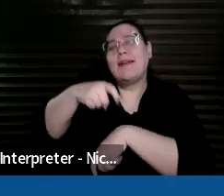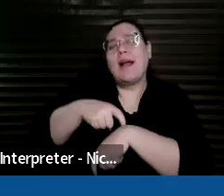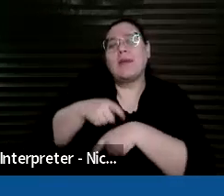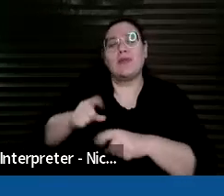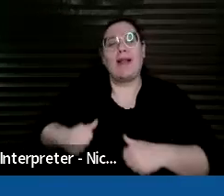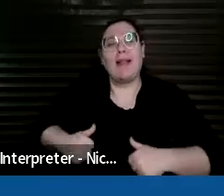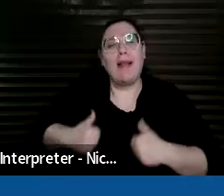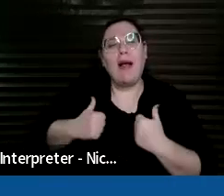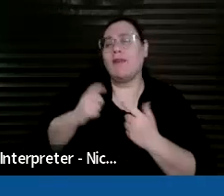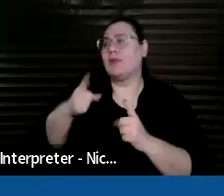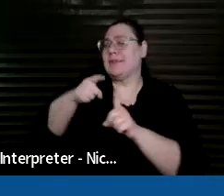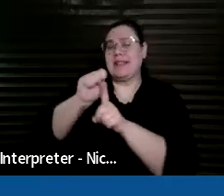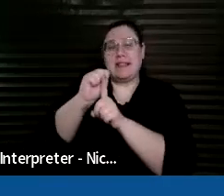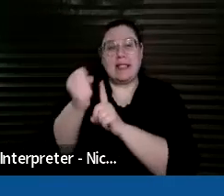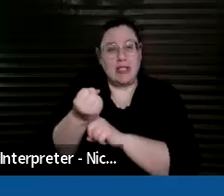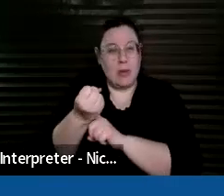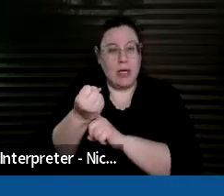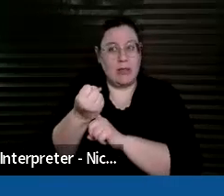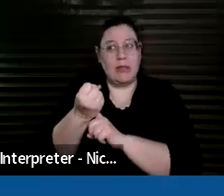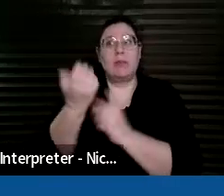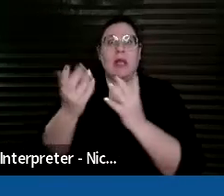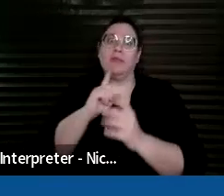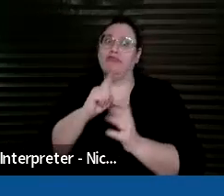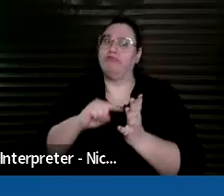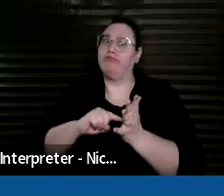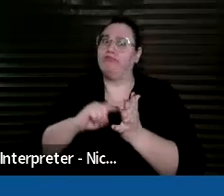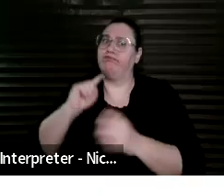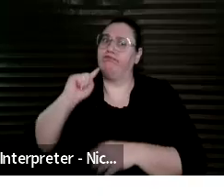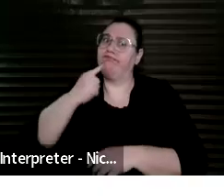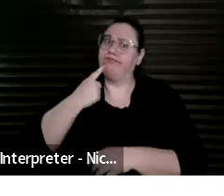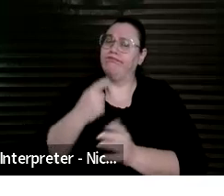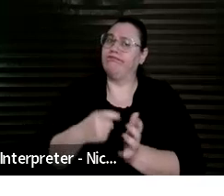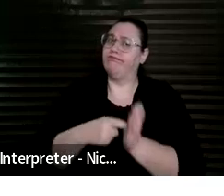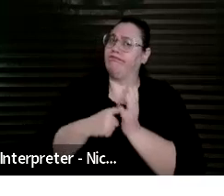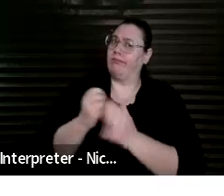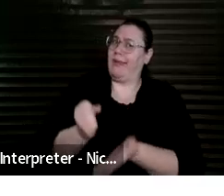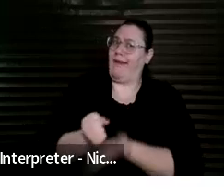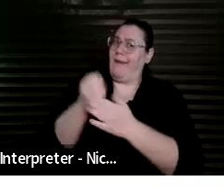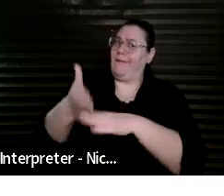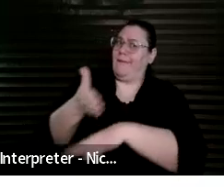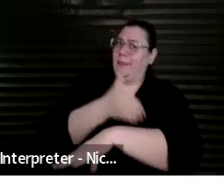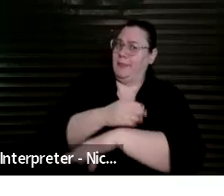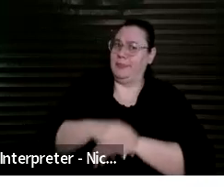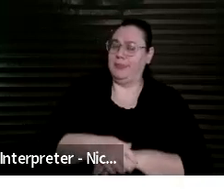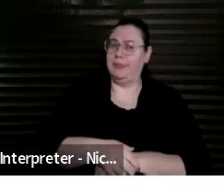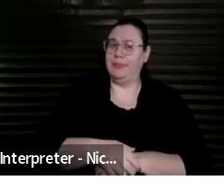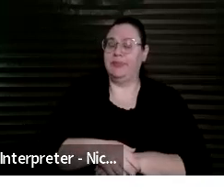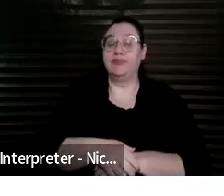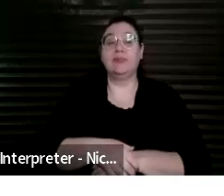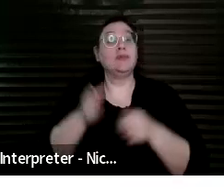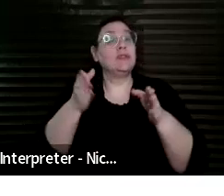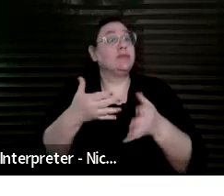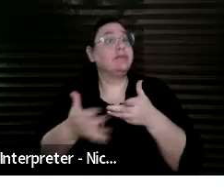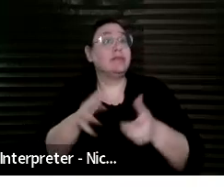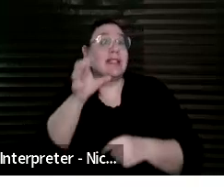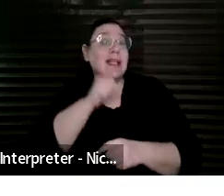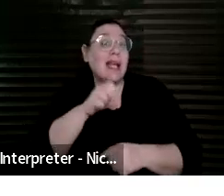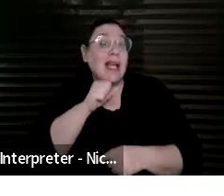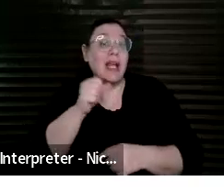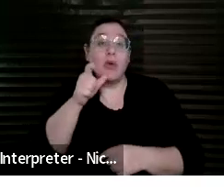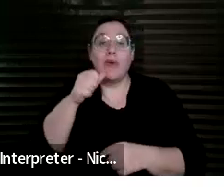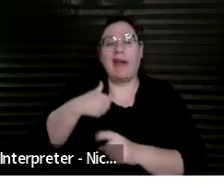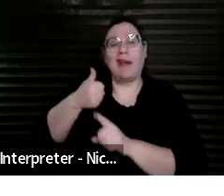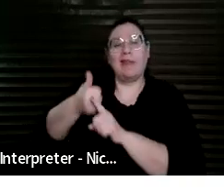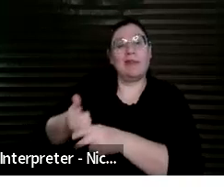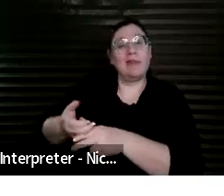helpful. A person of any age who has a temporary or long-term disability or